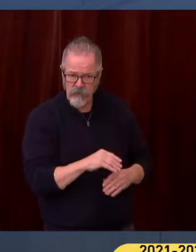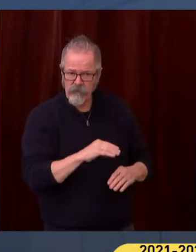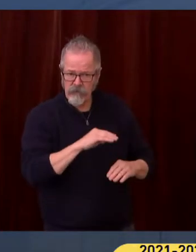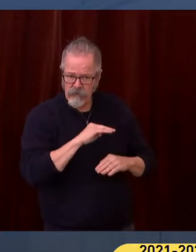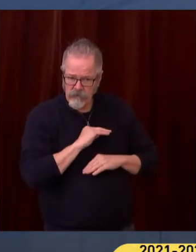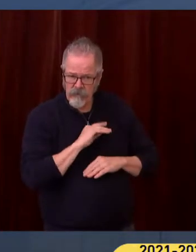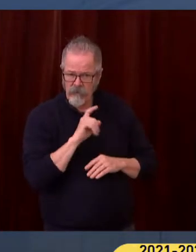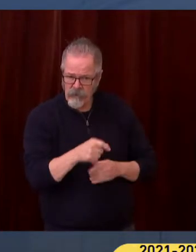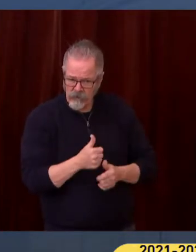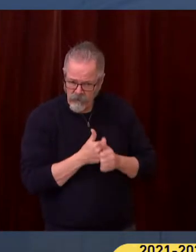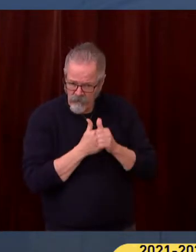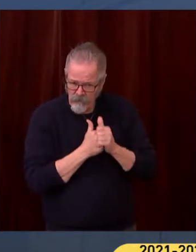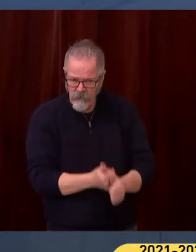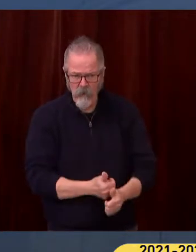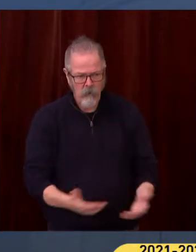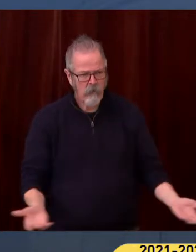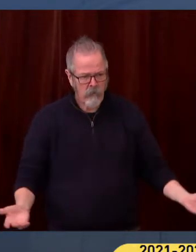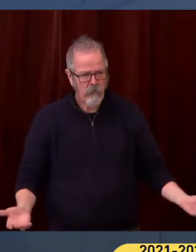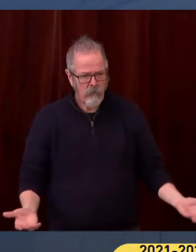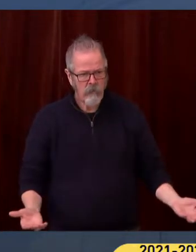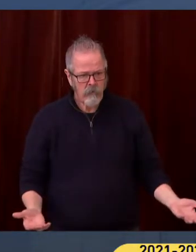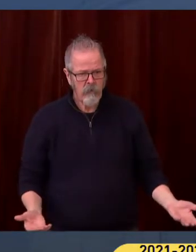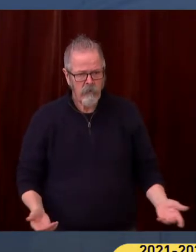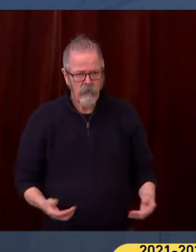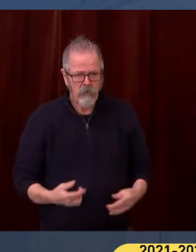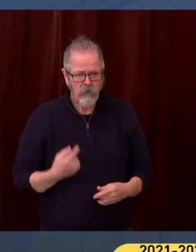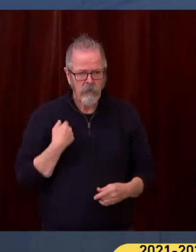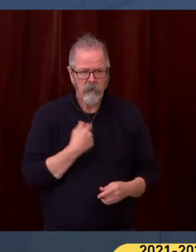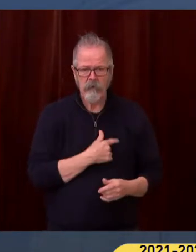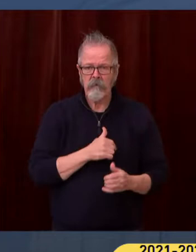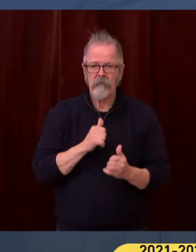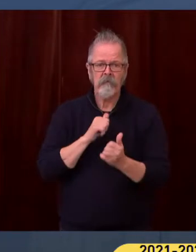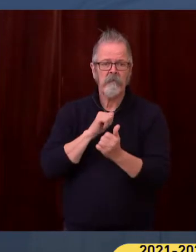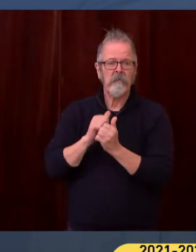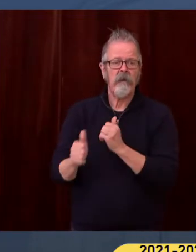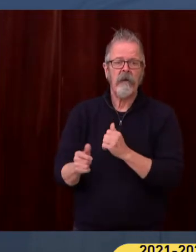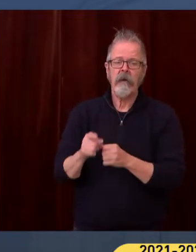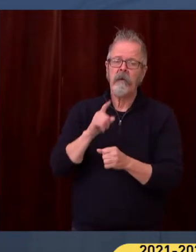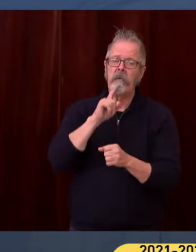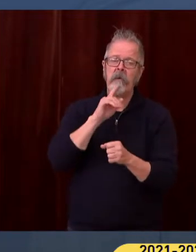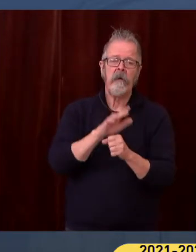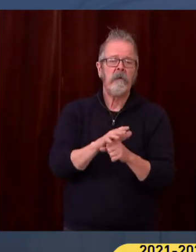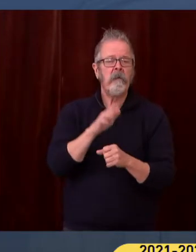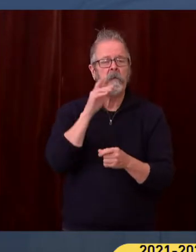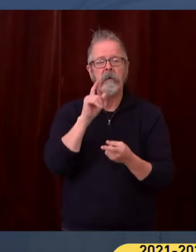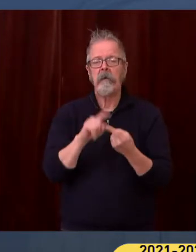are not about empty promises to the people of the state of Washington. So this is what this effort's about.